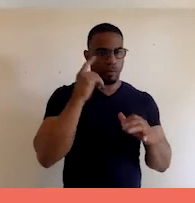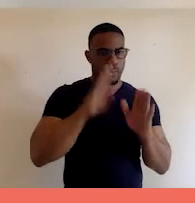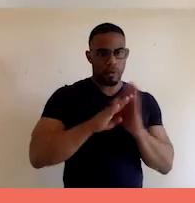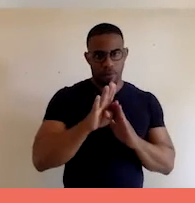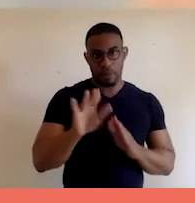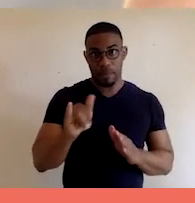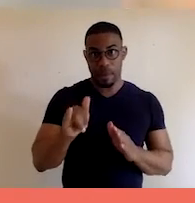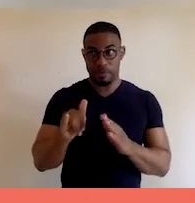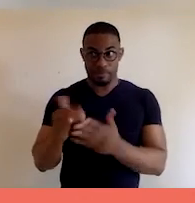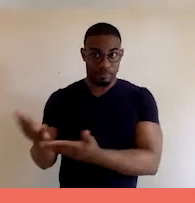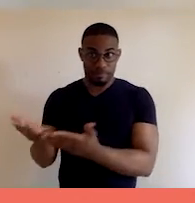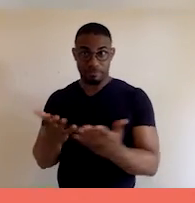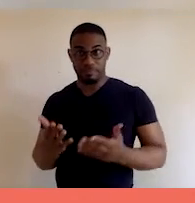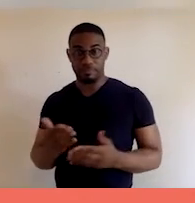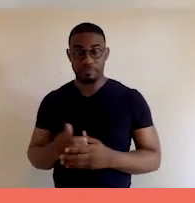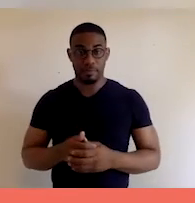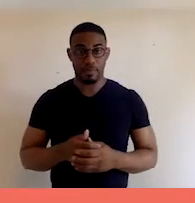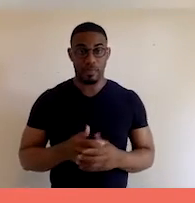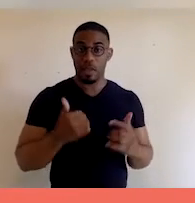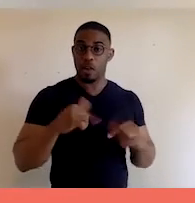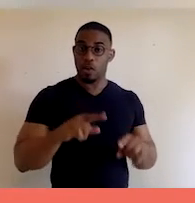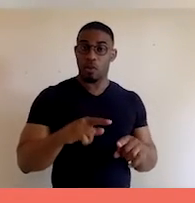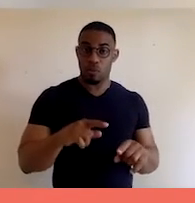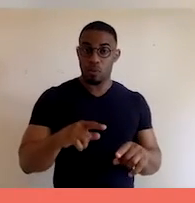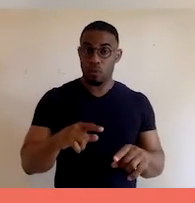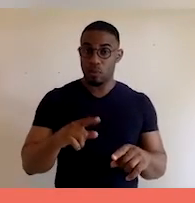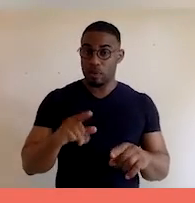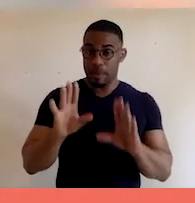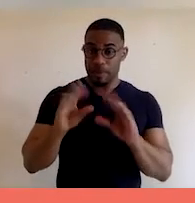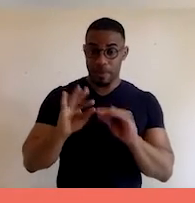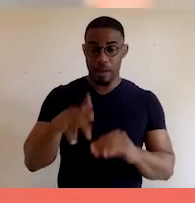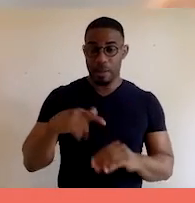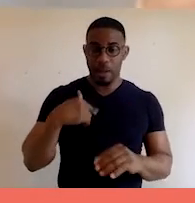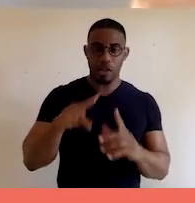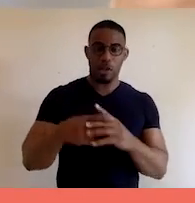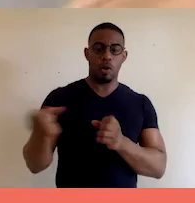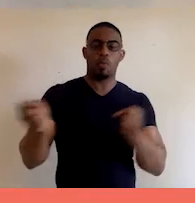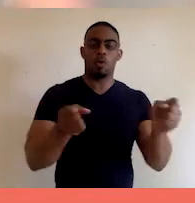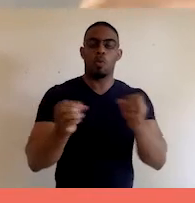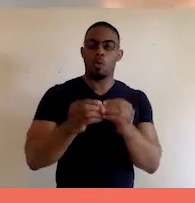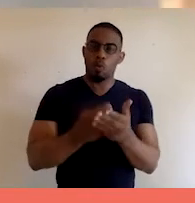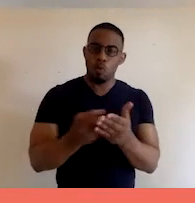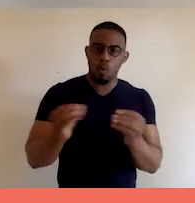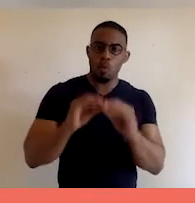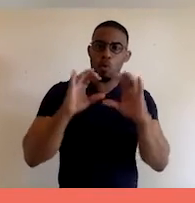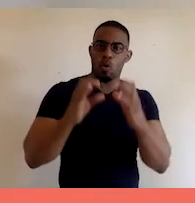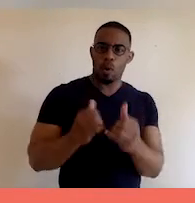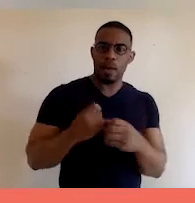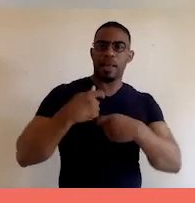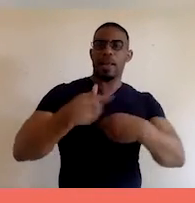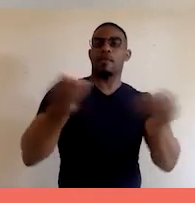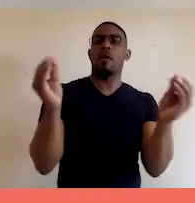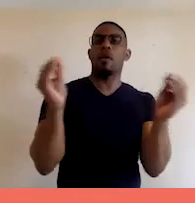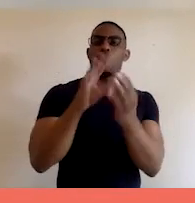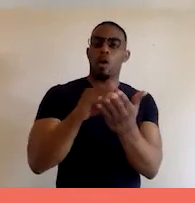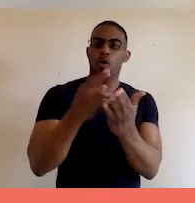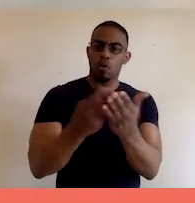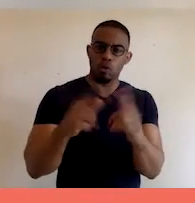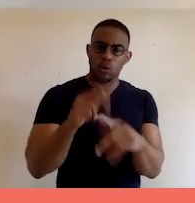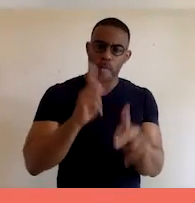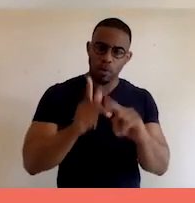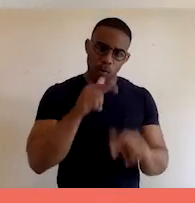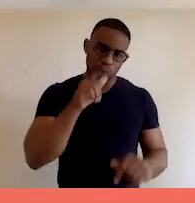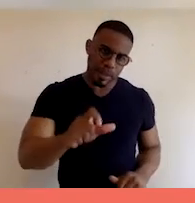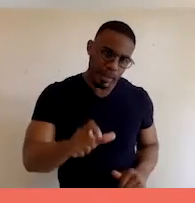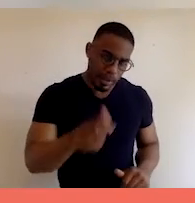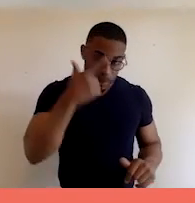Google developers. And at that meetup, that is when I started bringing more resources, more courses, to give out more learning resources to people that